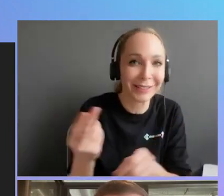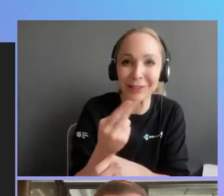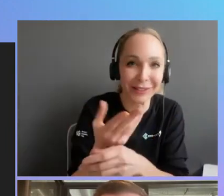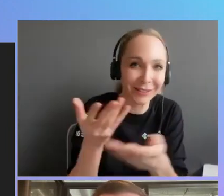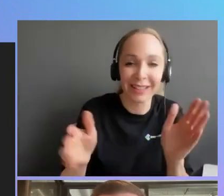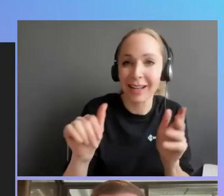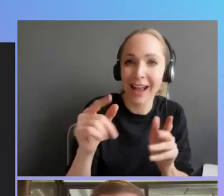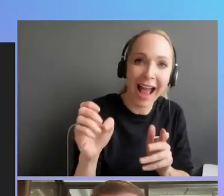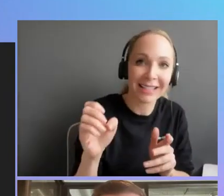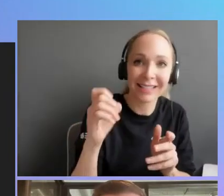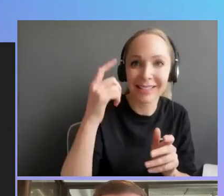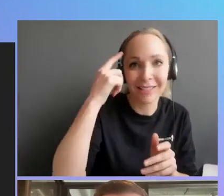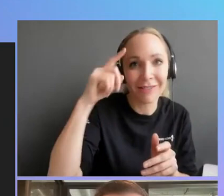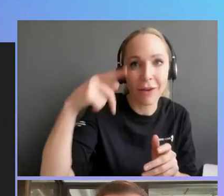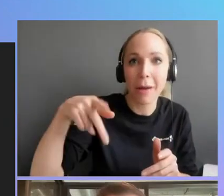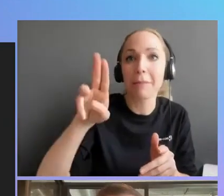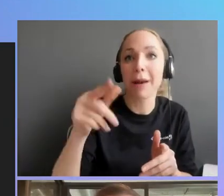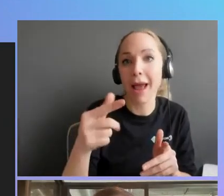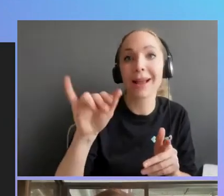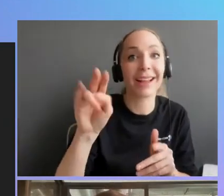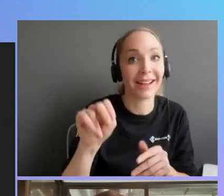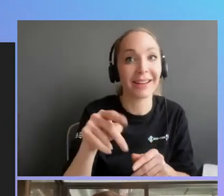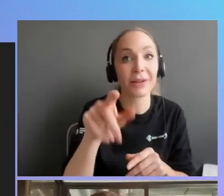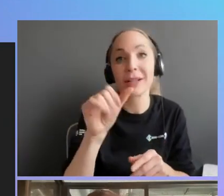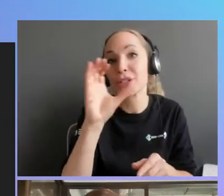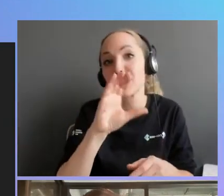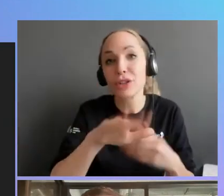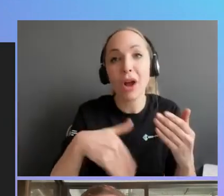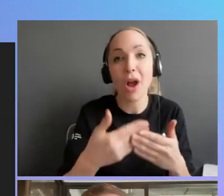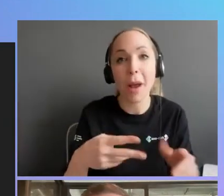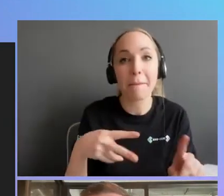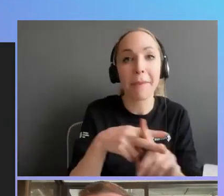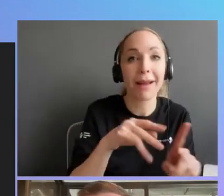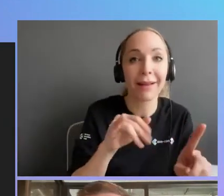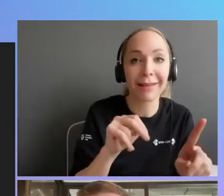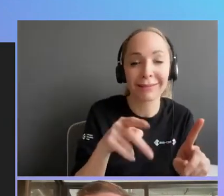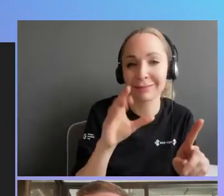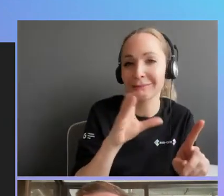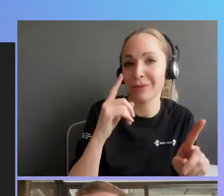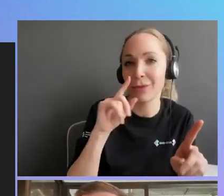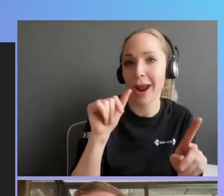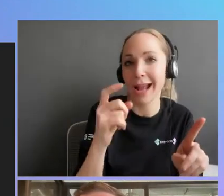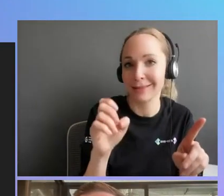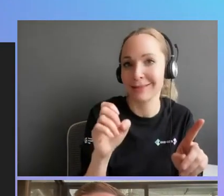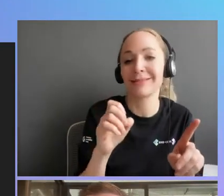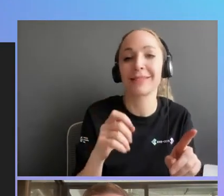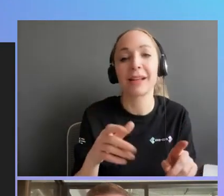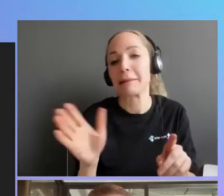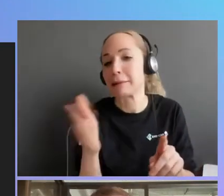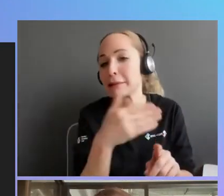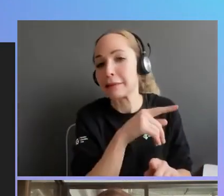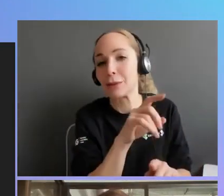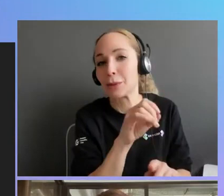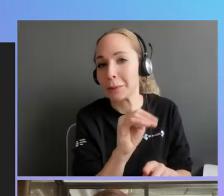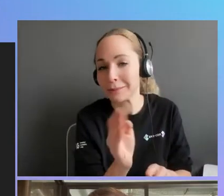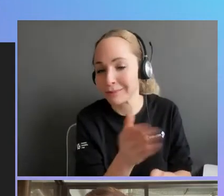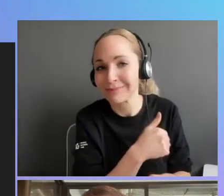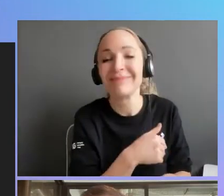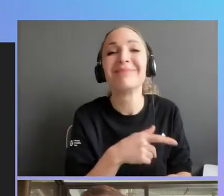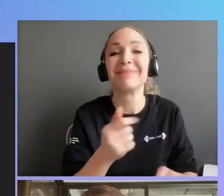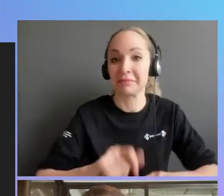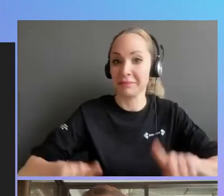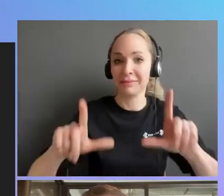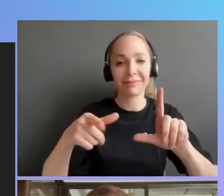always search all plugins right here and search for Axe. So I'm going to click that, and immediately, let me get Zoom out of the way. Immediately, we have a Axe for